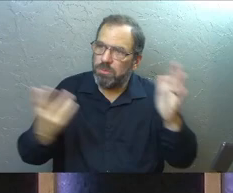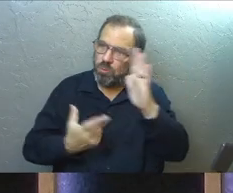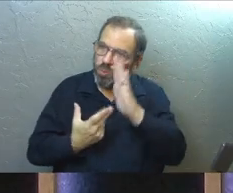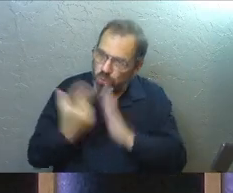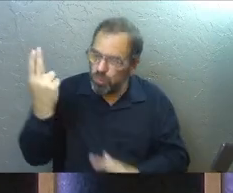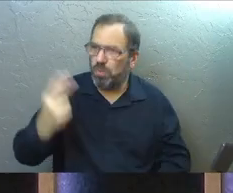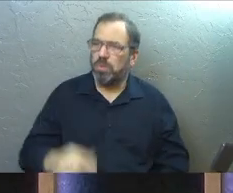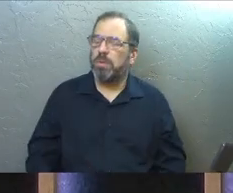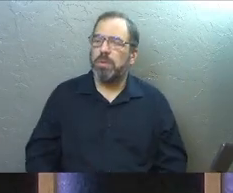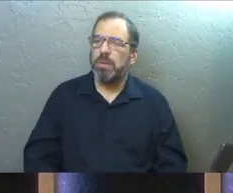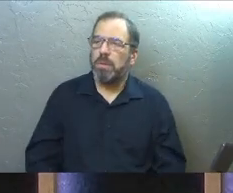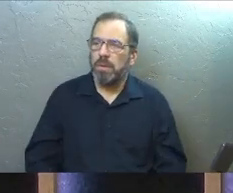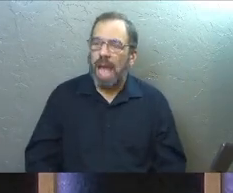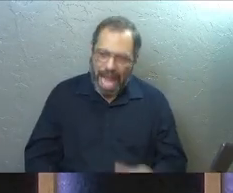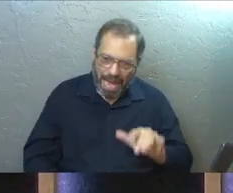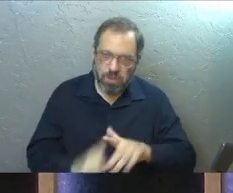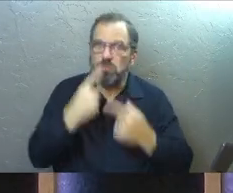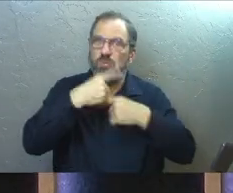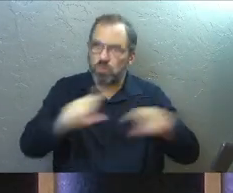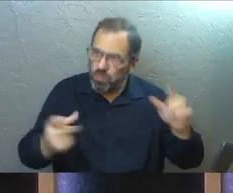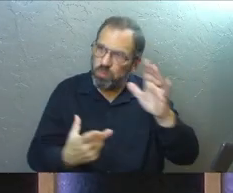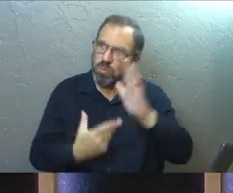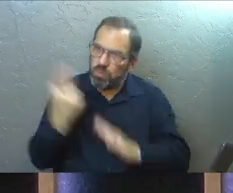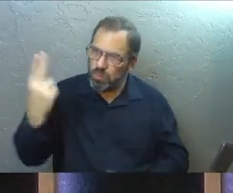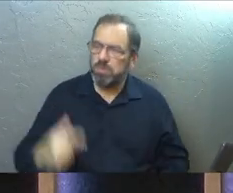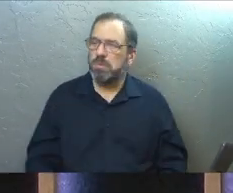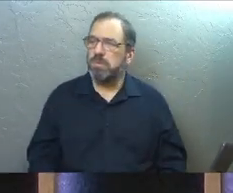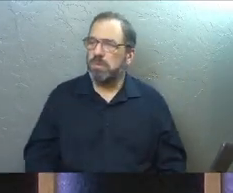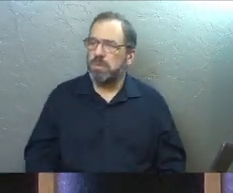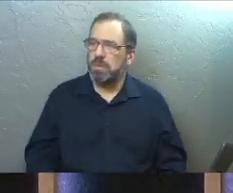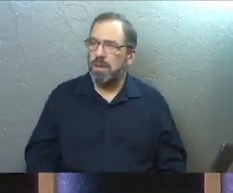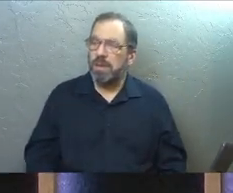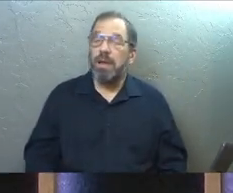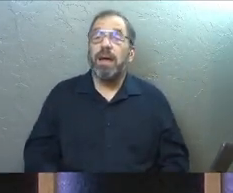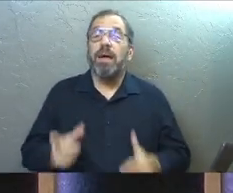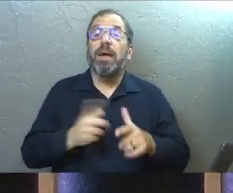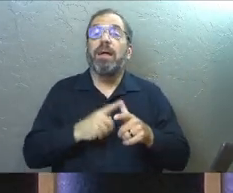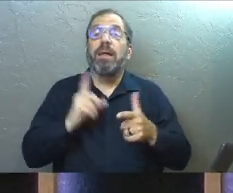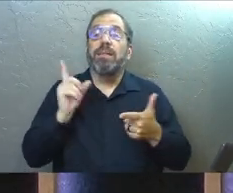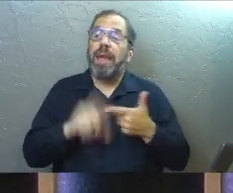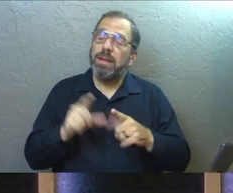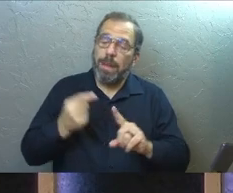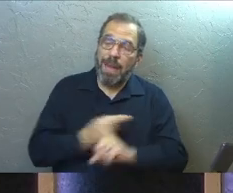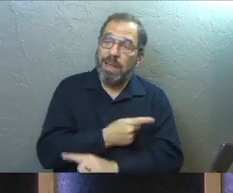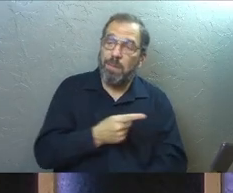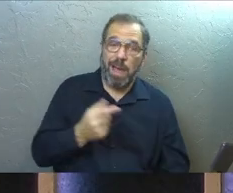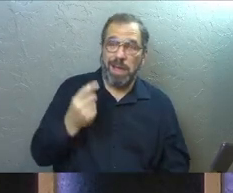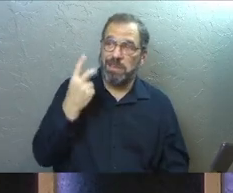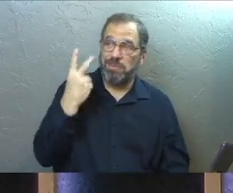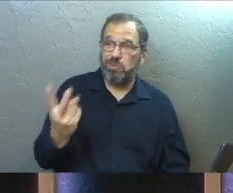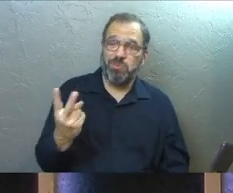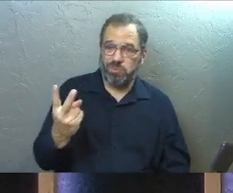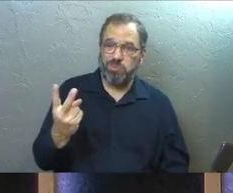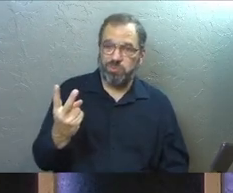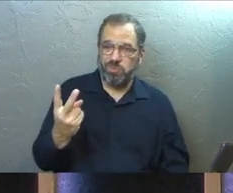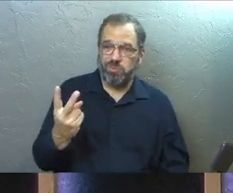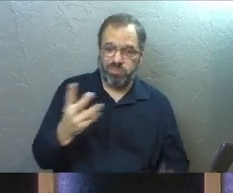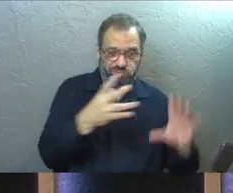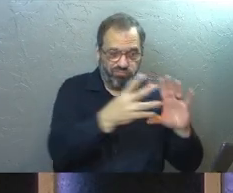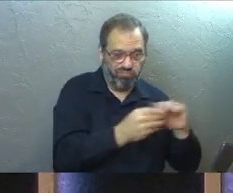truth. I've come to speak truth. And then he says, and by the way, there's two